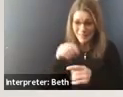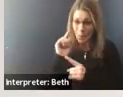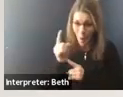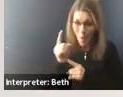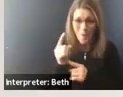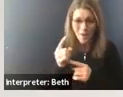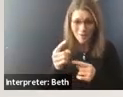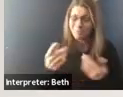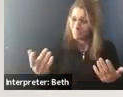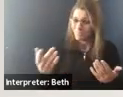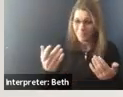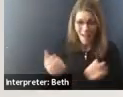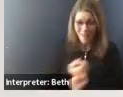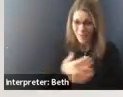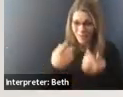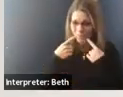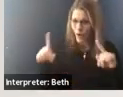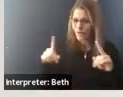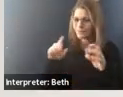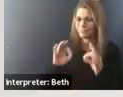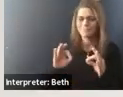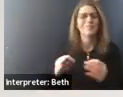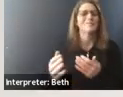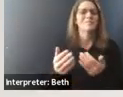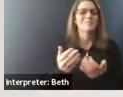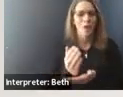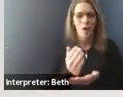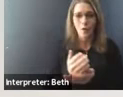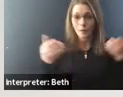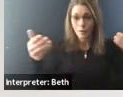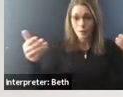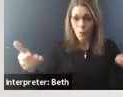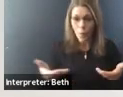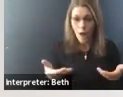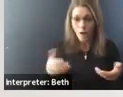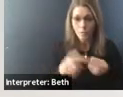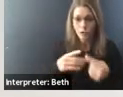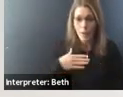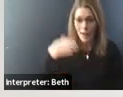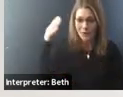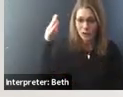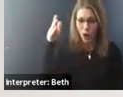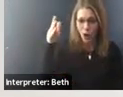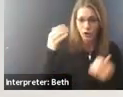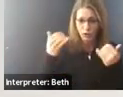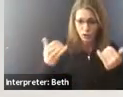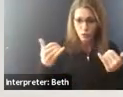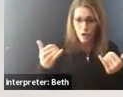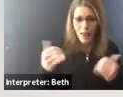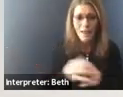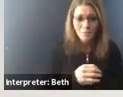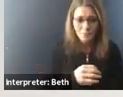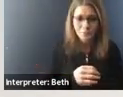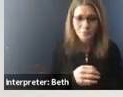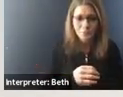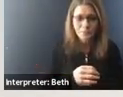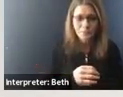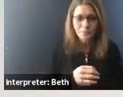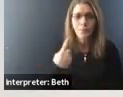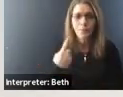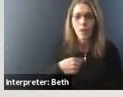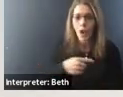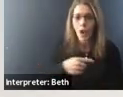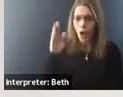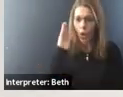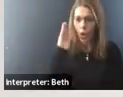All right, so welcome to my talk today. As I alluded to, we will be doing a lot